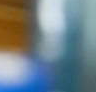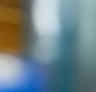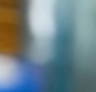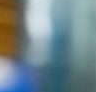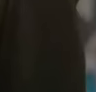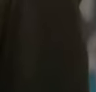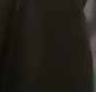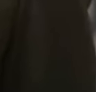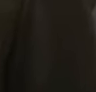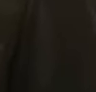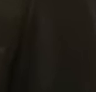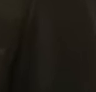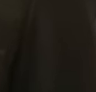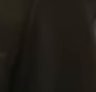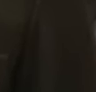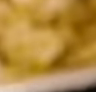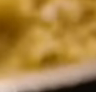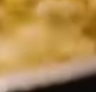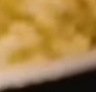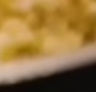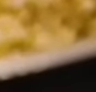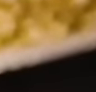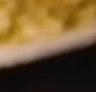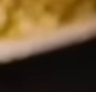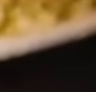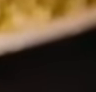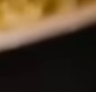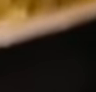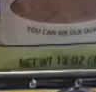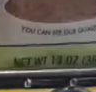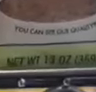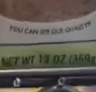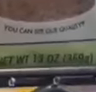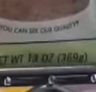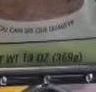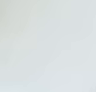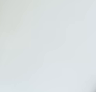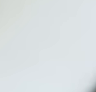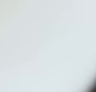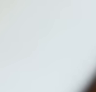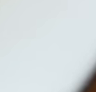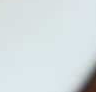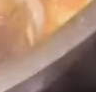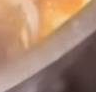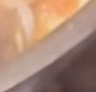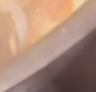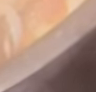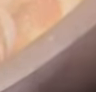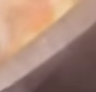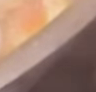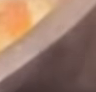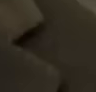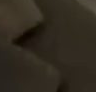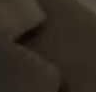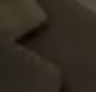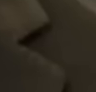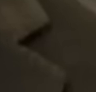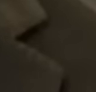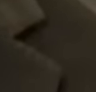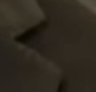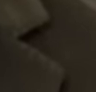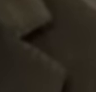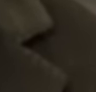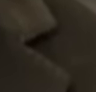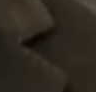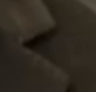New Life here, we are trying to change the paradigms. We are actually introducing tasty, healthy options. And so